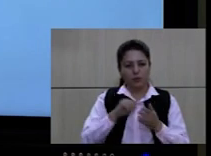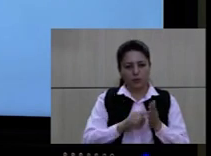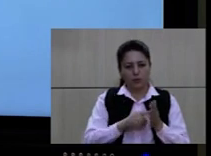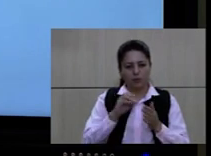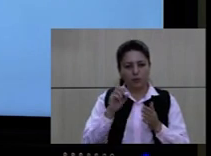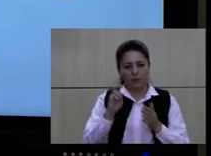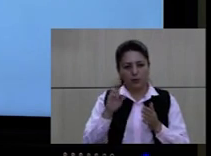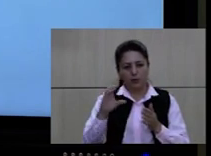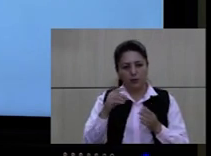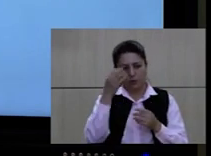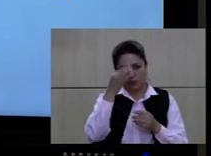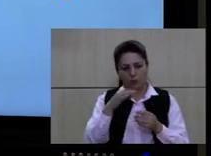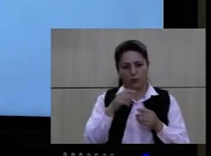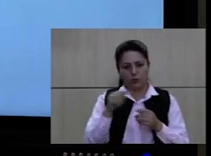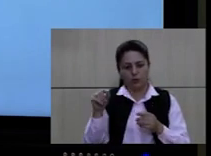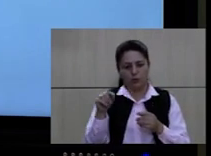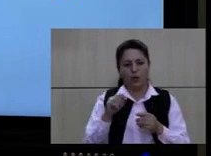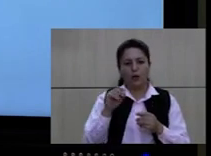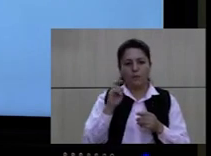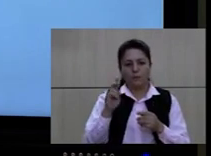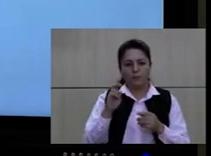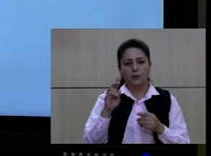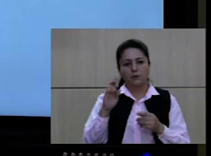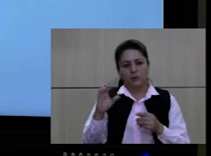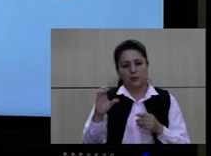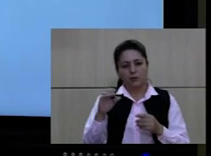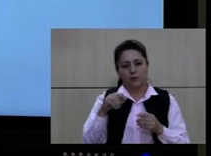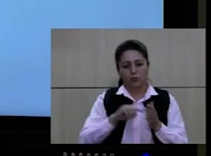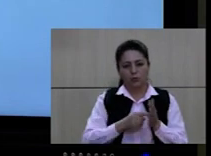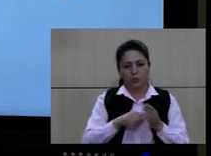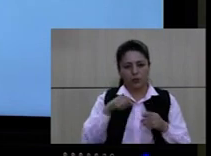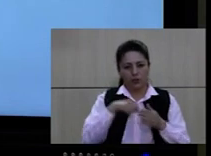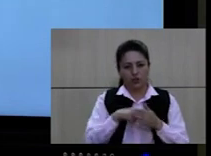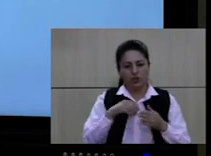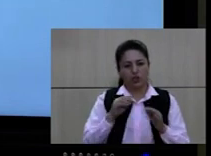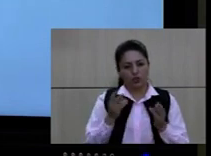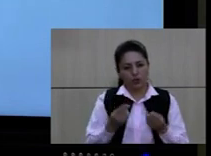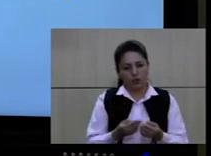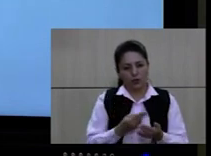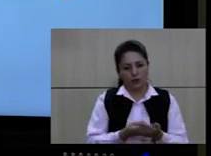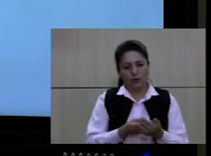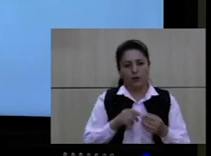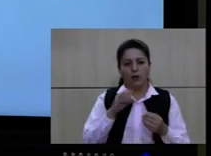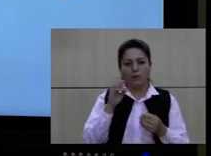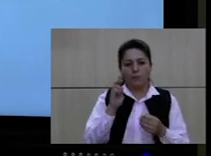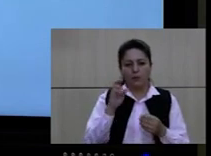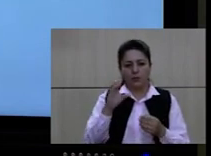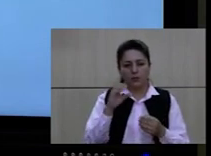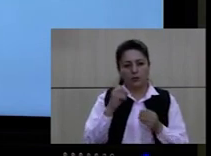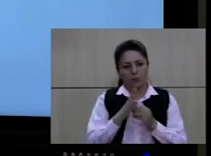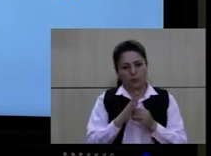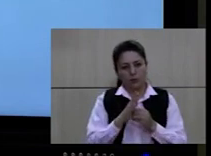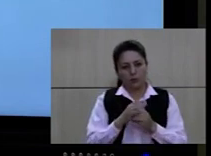to'g'ri chiziqning B va C nuqtalari orasida yotadi. Agar BC 15 sm,